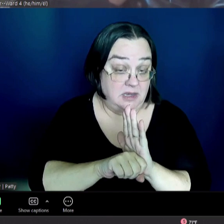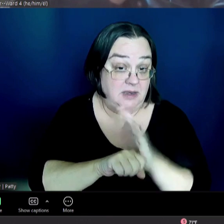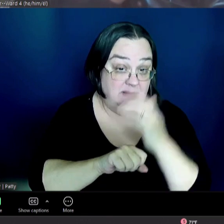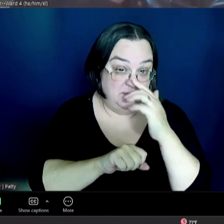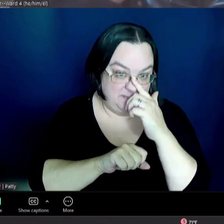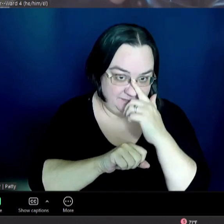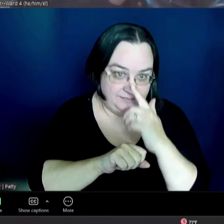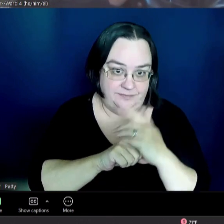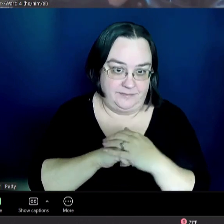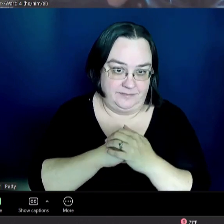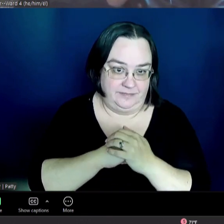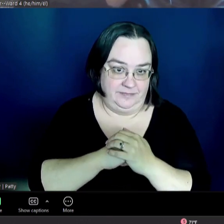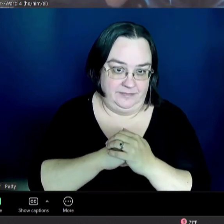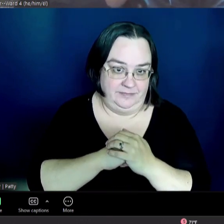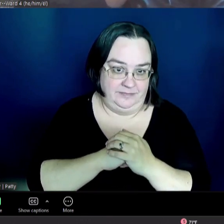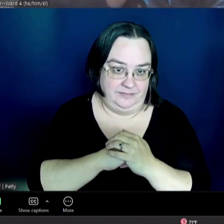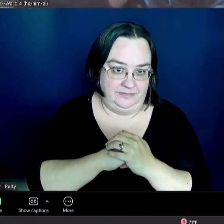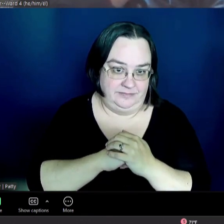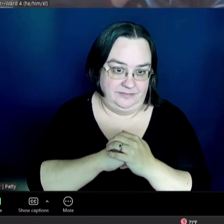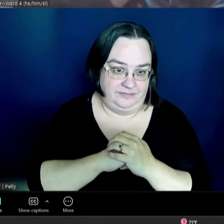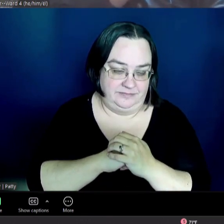Thank you.